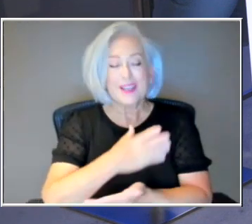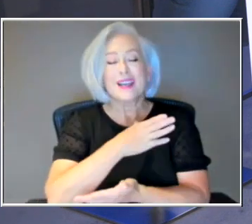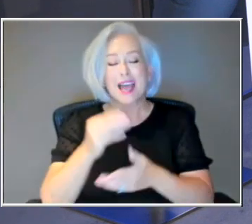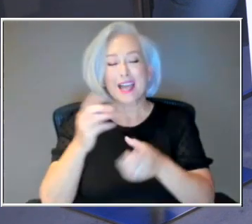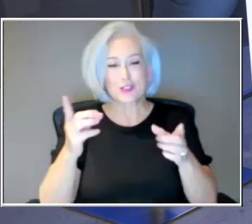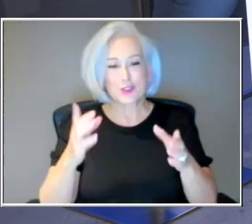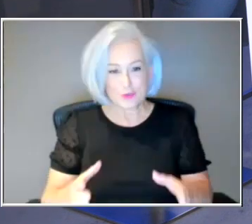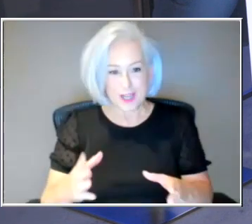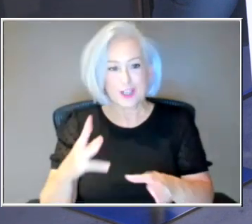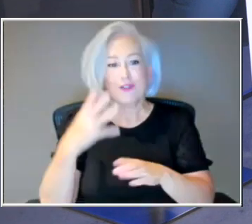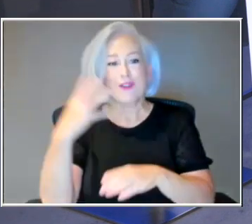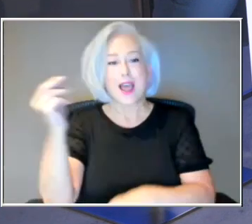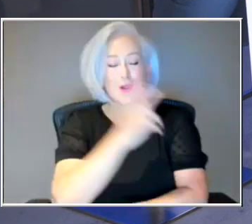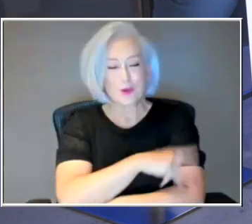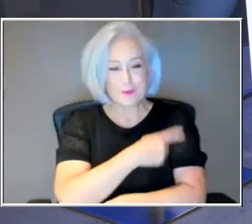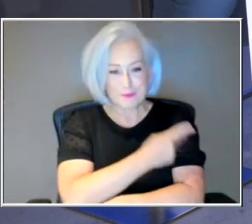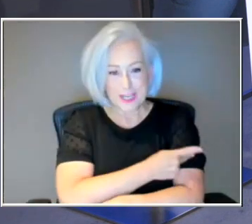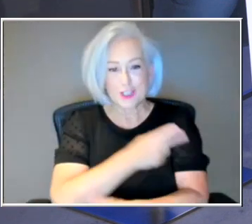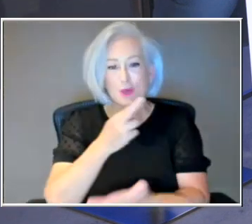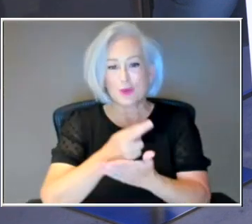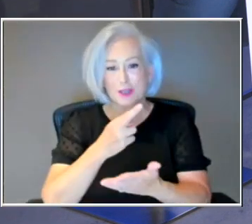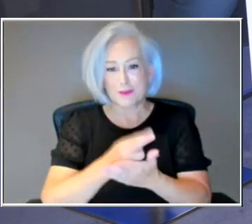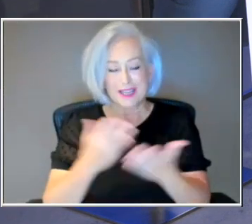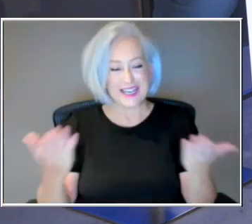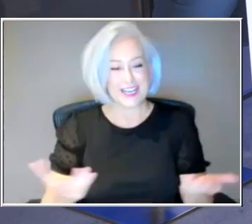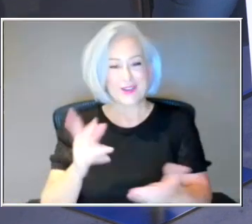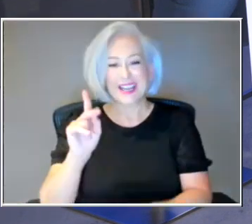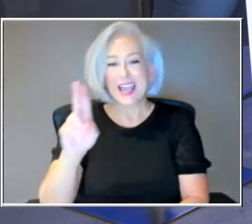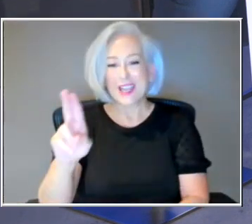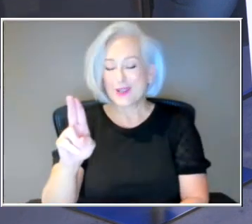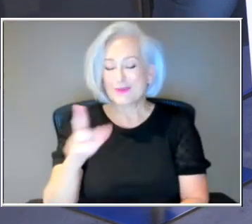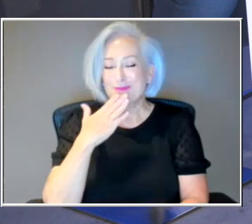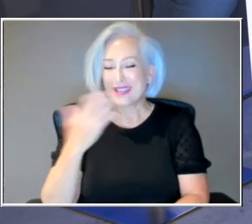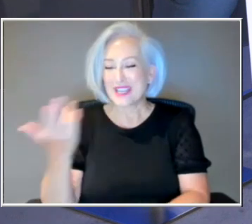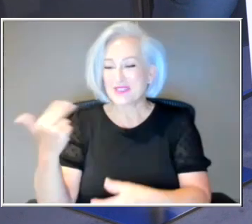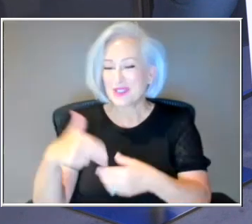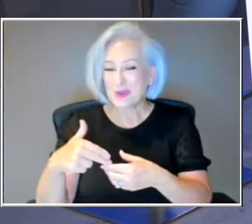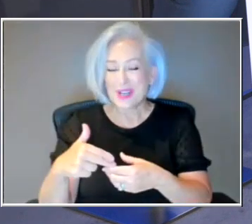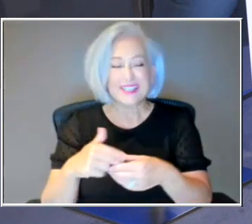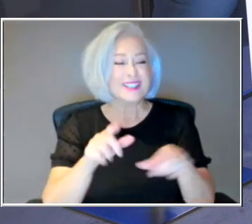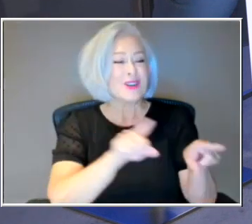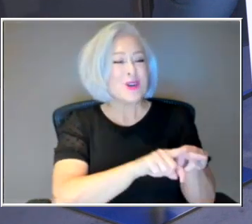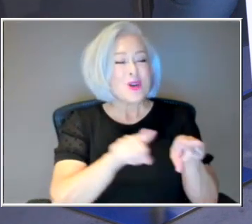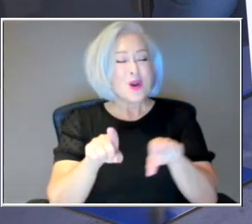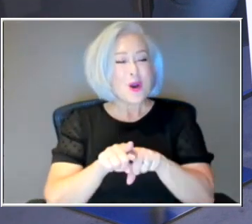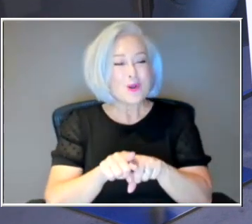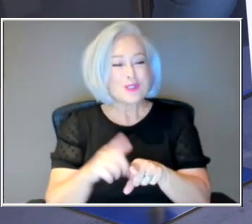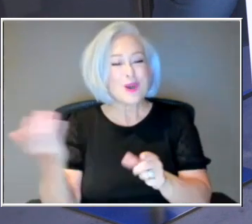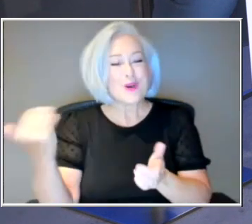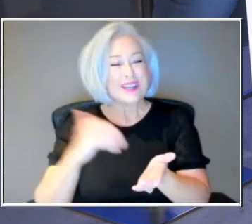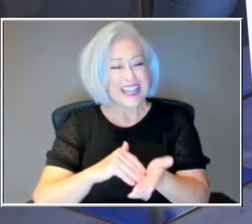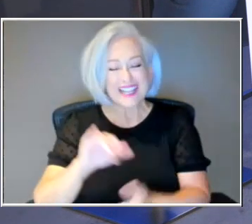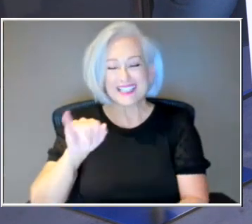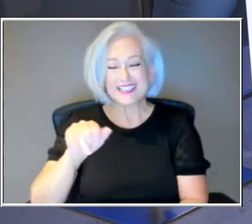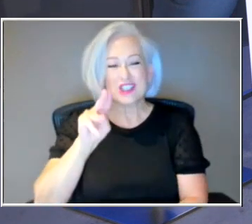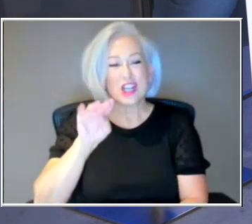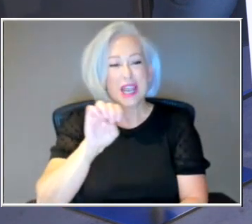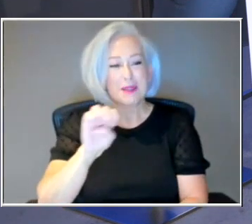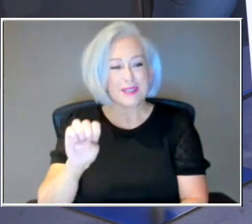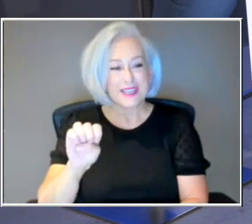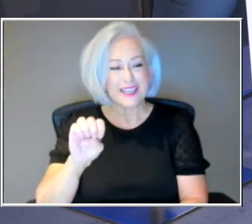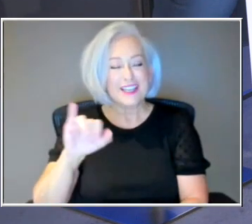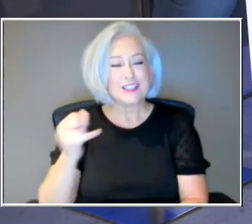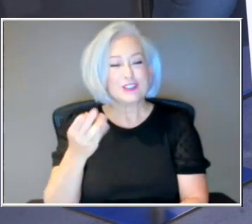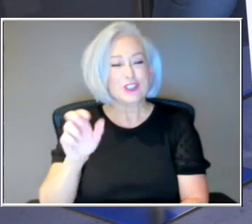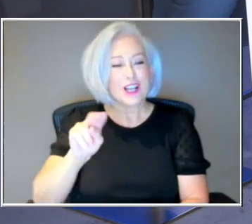at the University of Kansas Health System. Good to have you. Thanks for having me. Yes, and also back with us is Jamie Johnson, a speech language